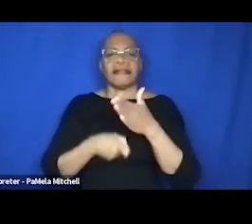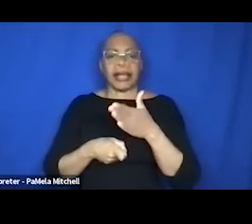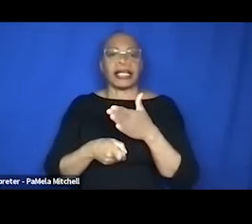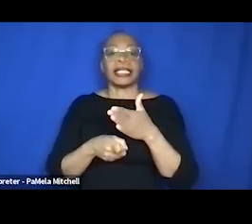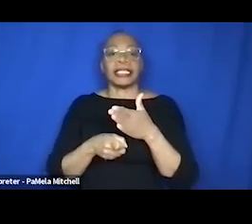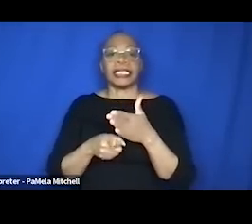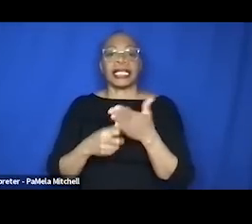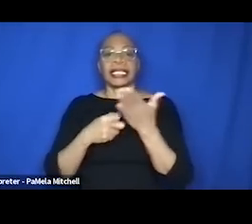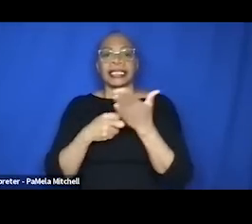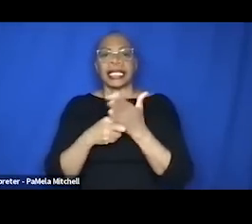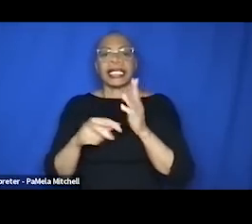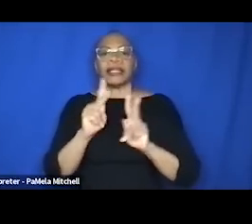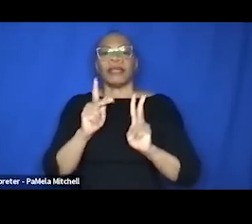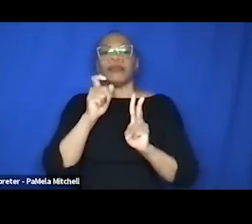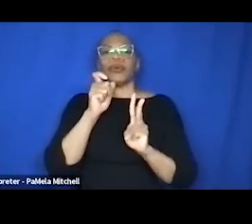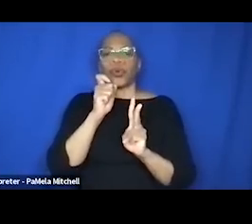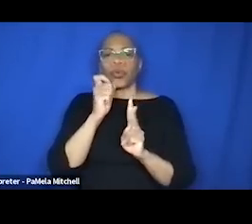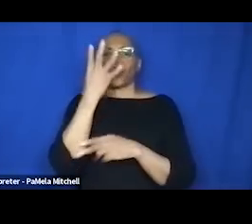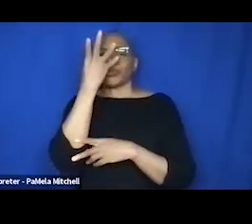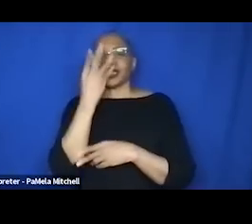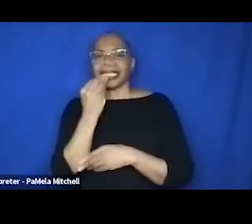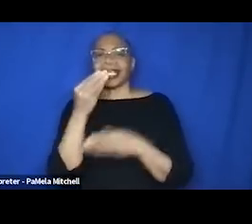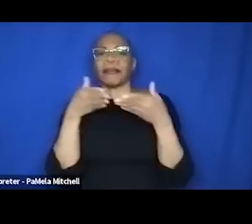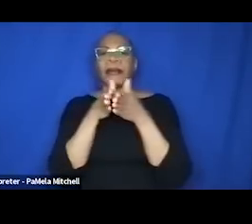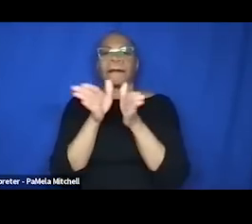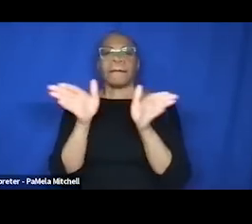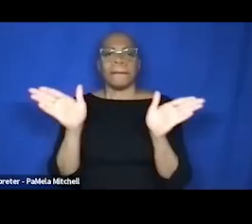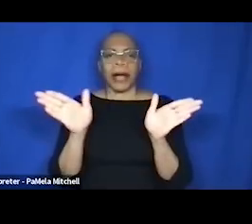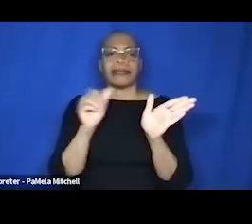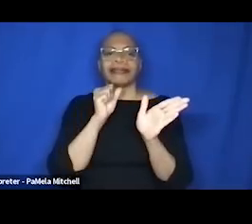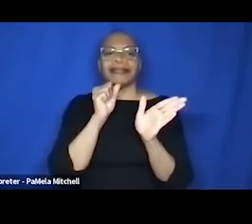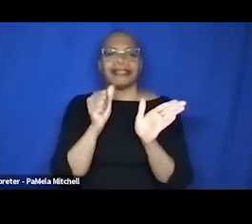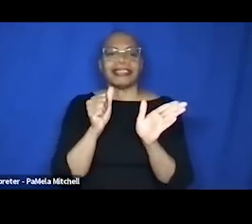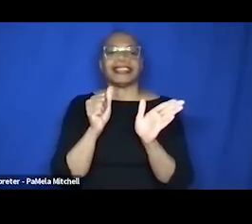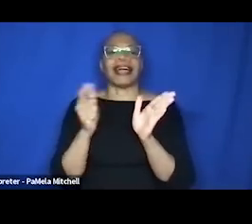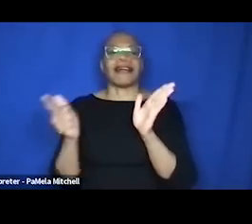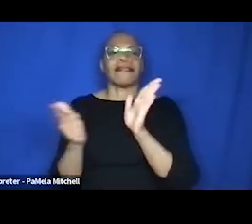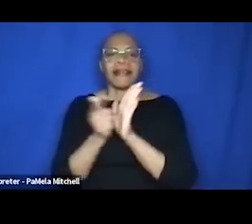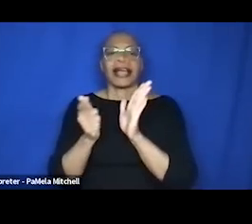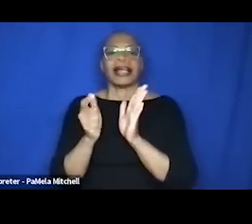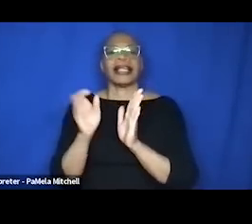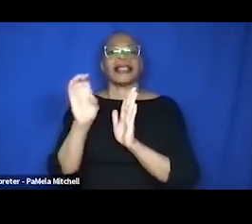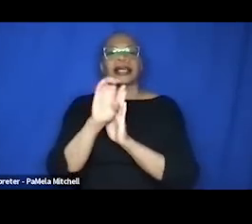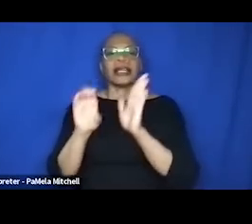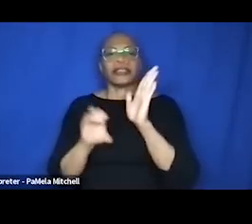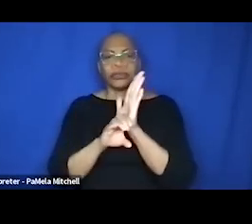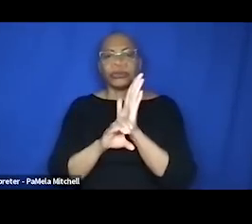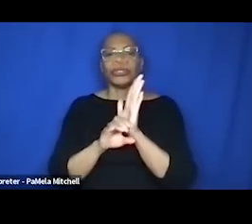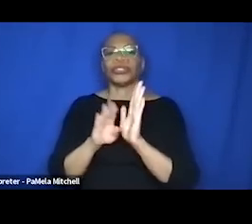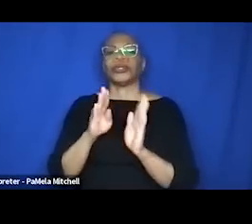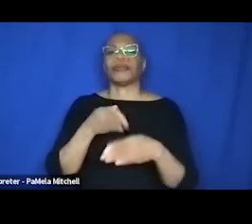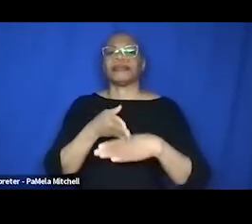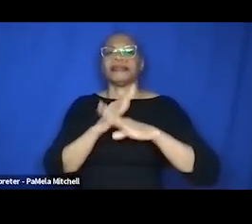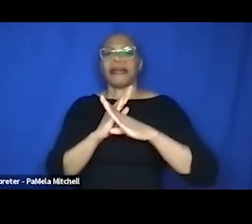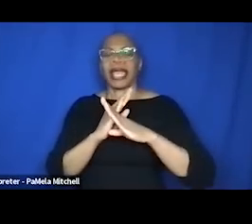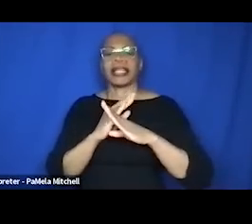unusual punishment. So while many communities had already been conducting encampment sweeps, a lot of us may be coming from communities